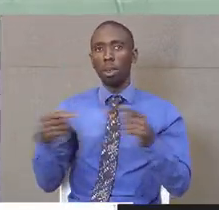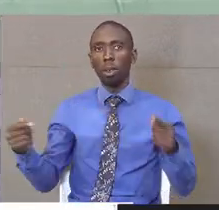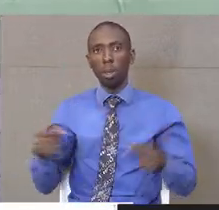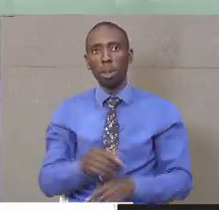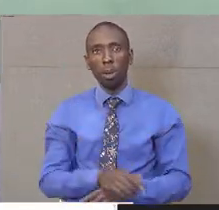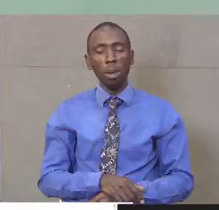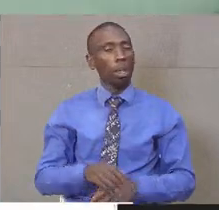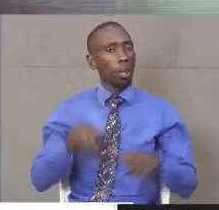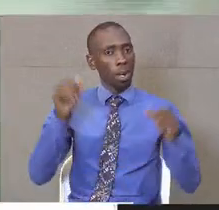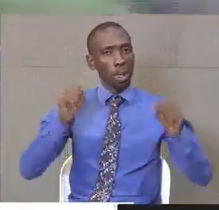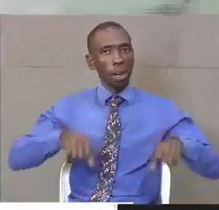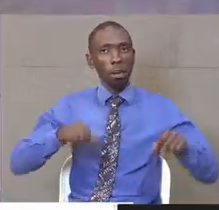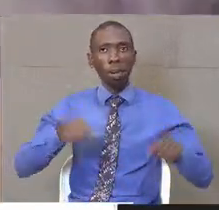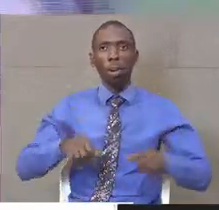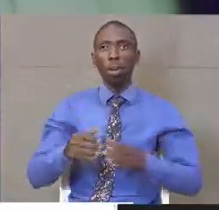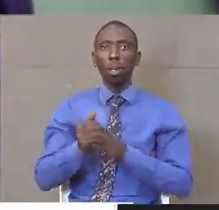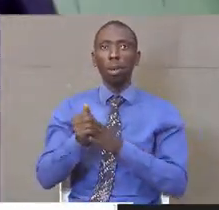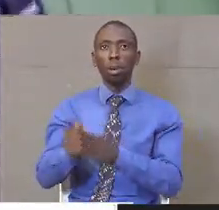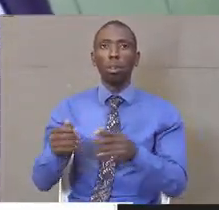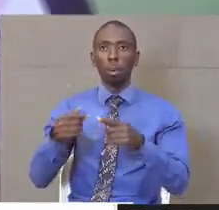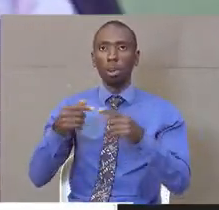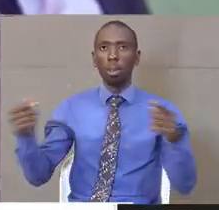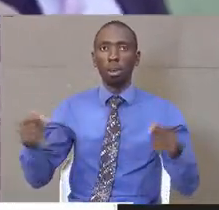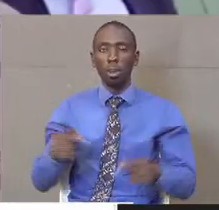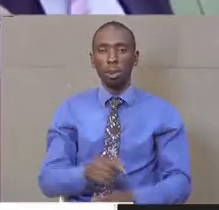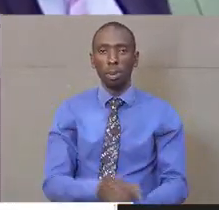able leader of opposition. No, thank you.